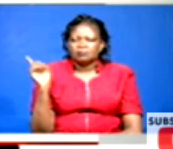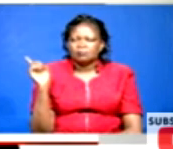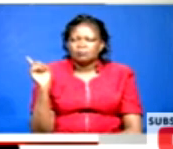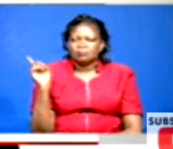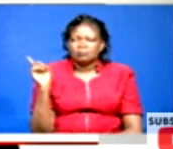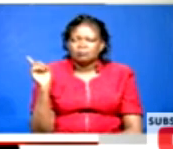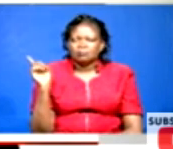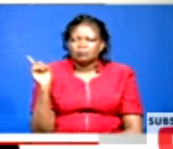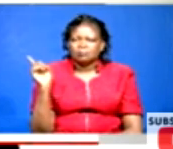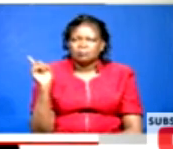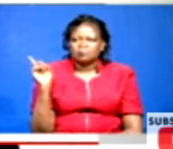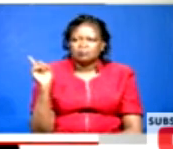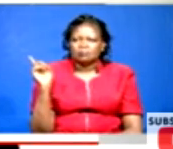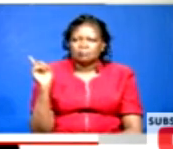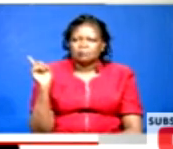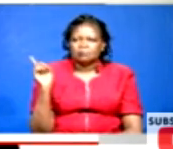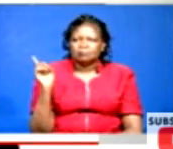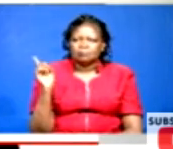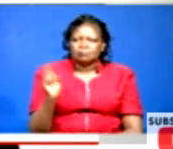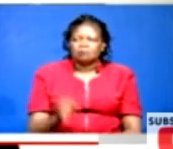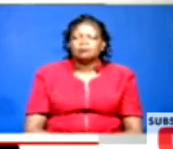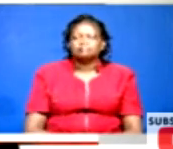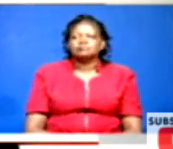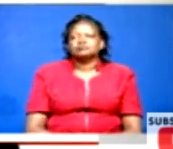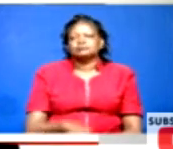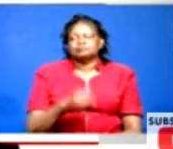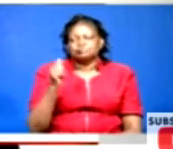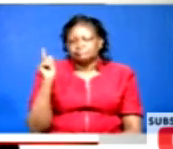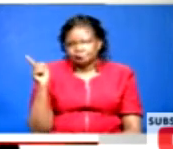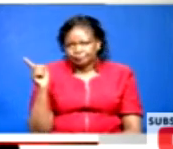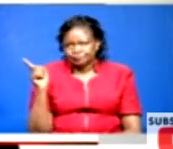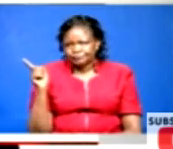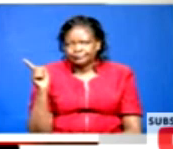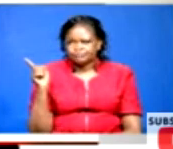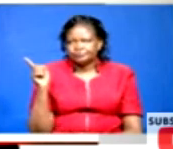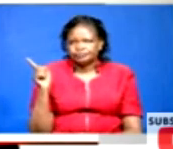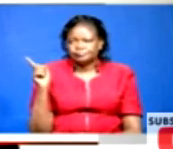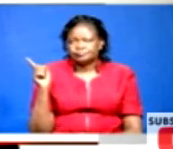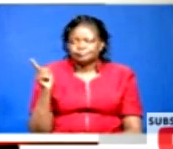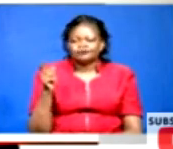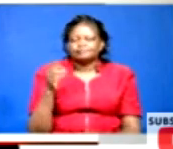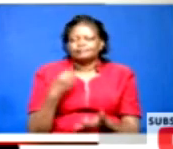13,781,840 Kenya shillings. Justice and Freedom Party of Kenya will get the least amount at